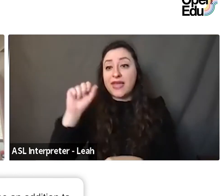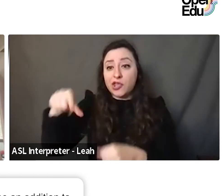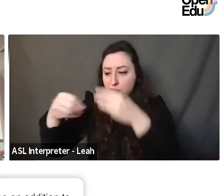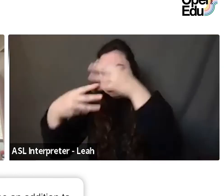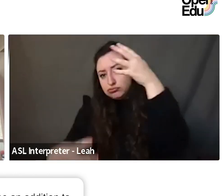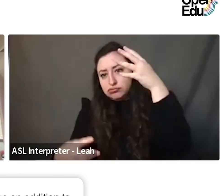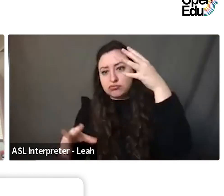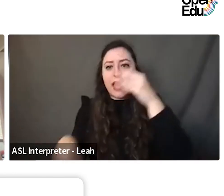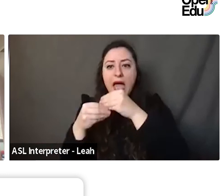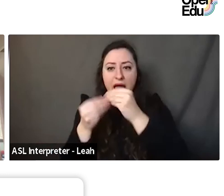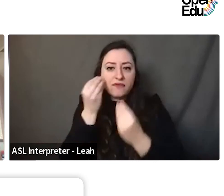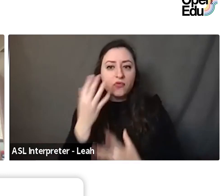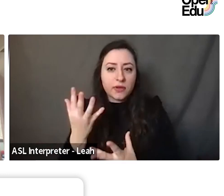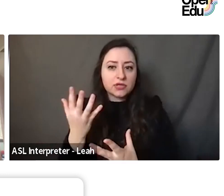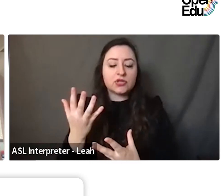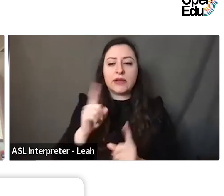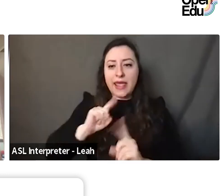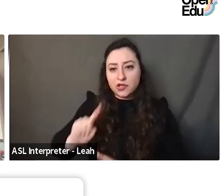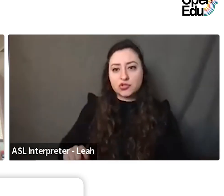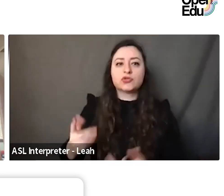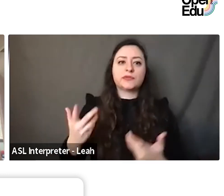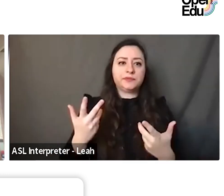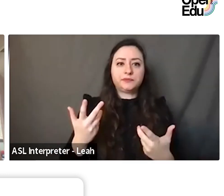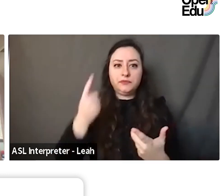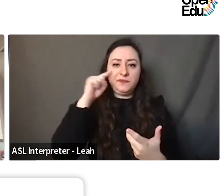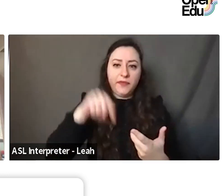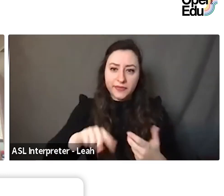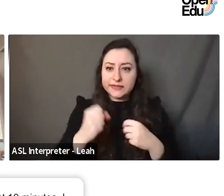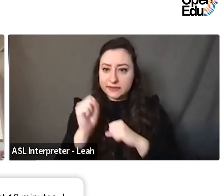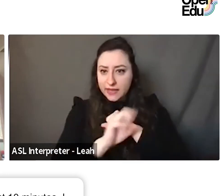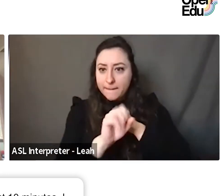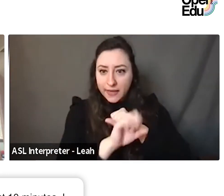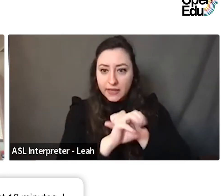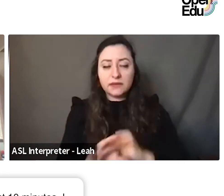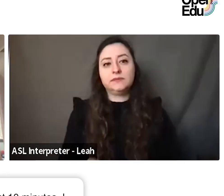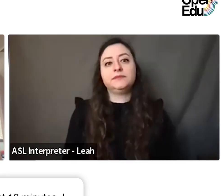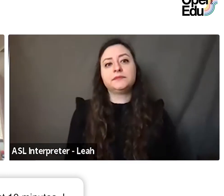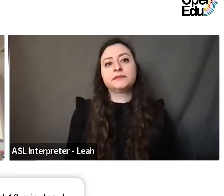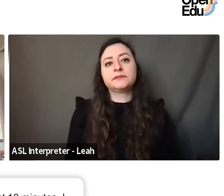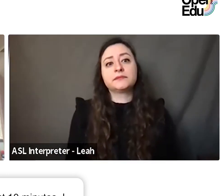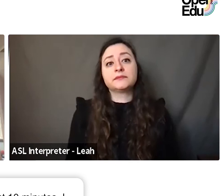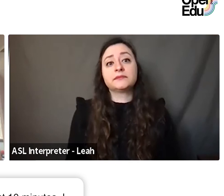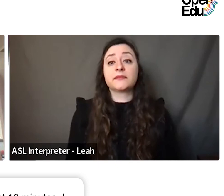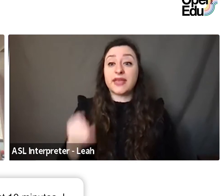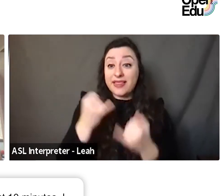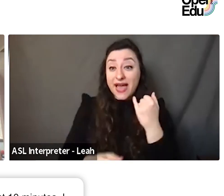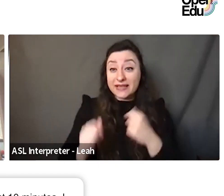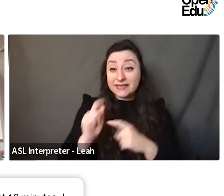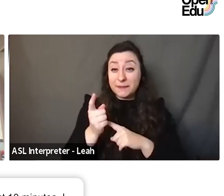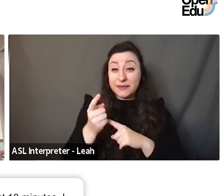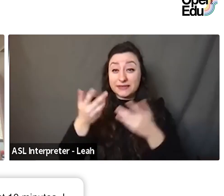page that we created for this campaign. In the last 10 minutes, I would love